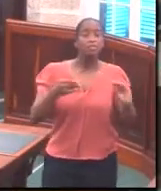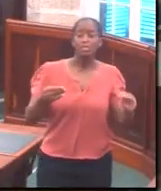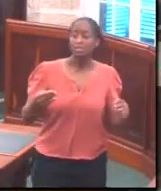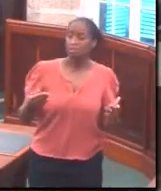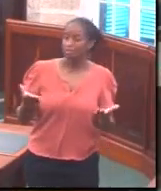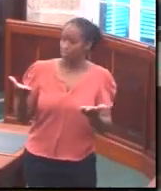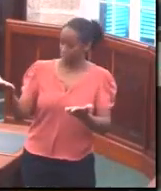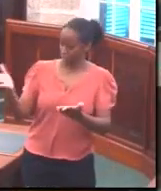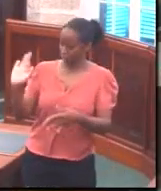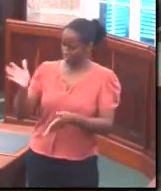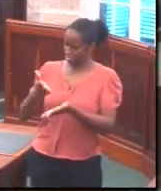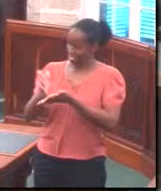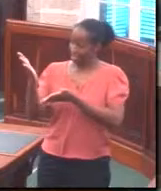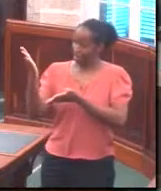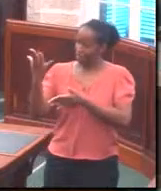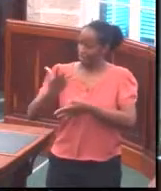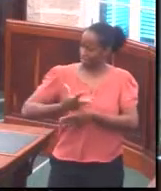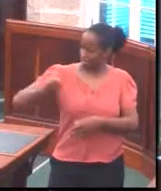I control in here.